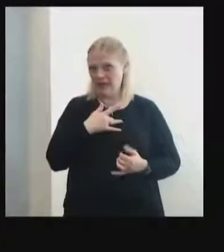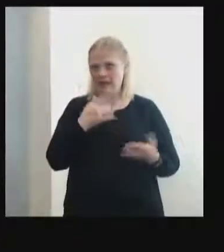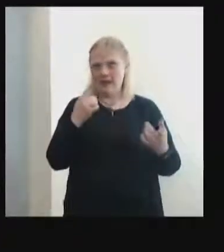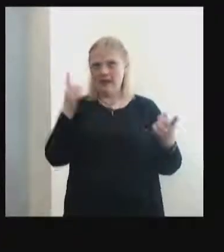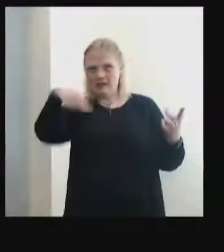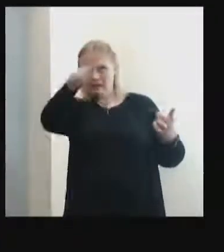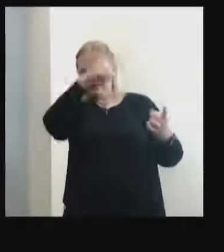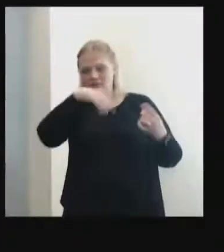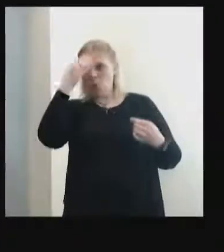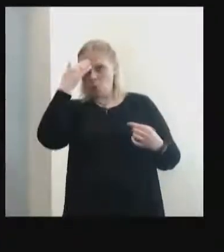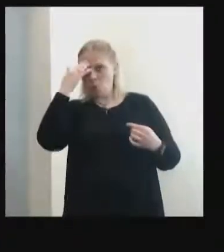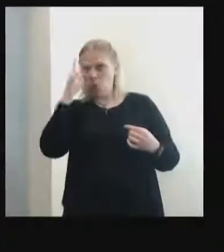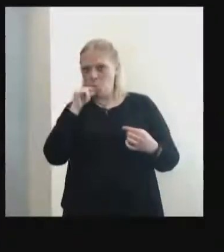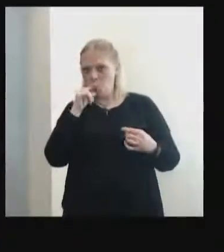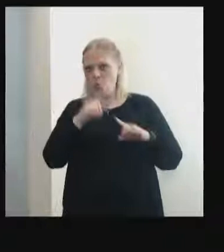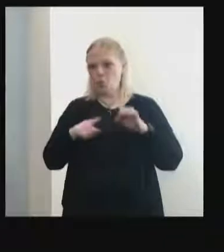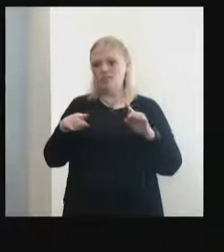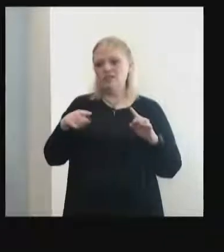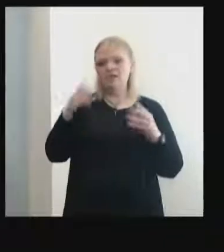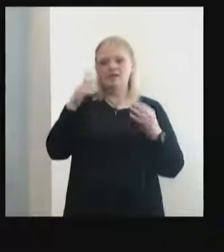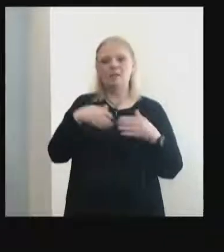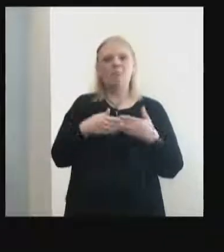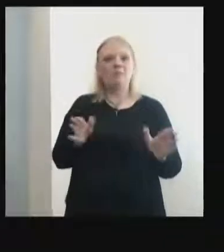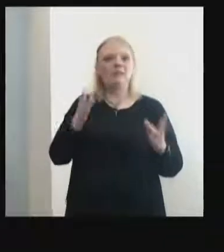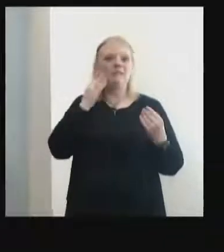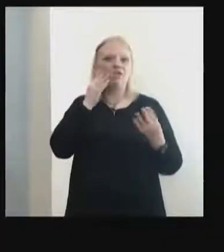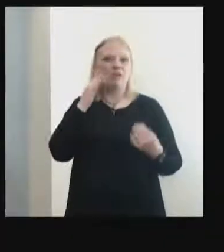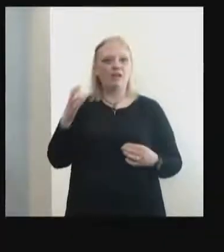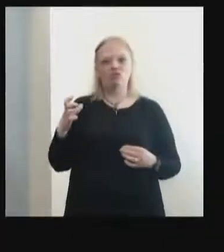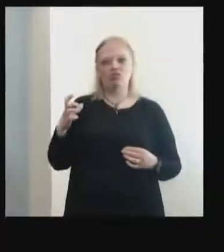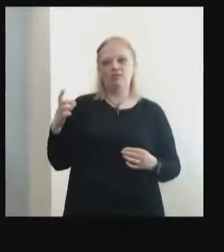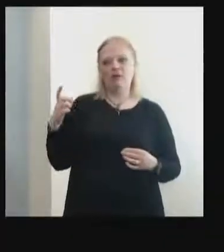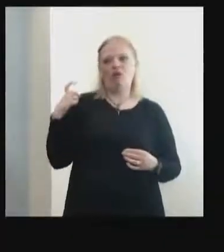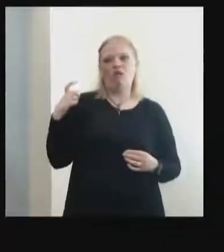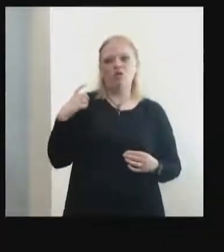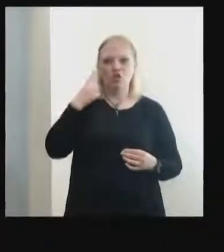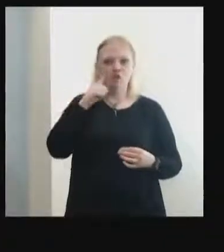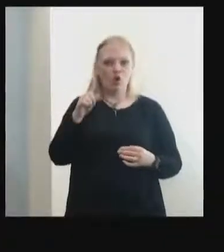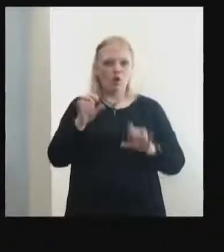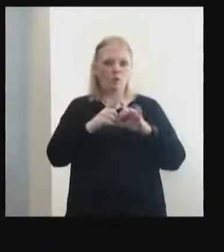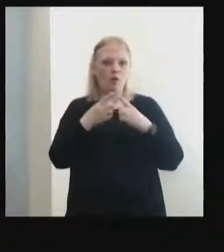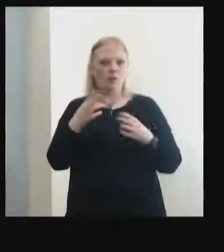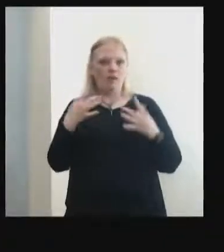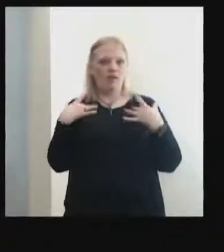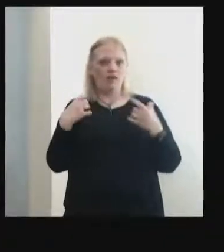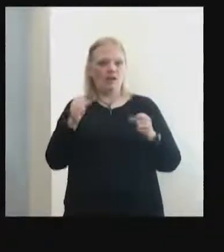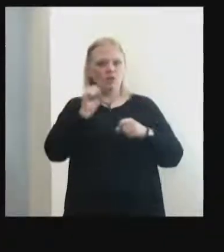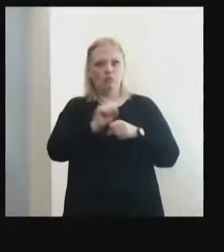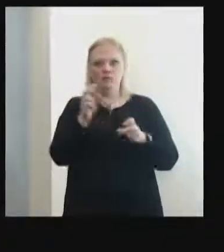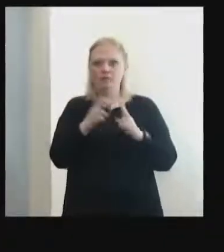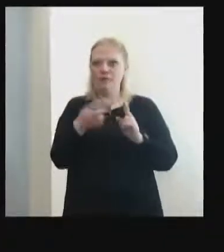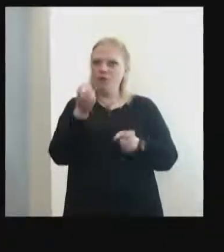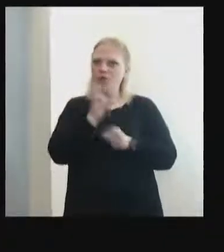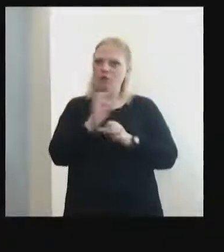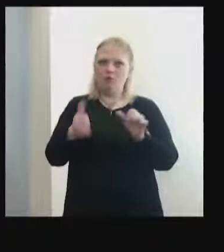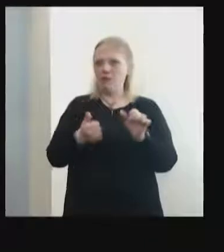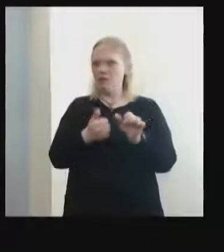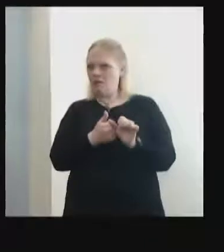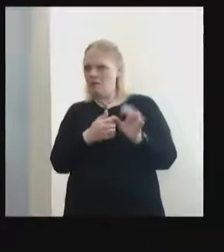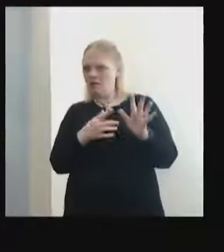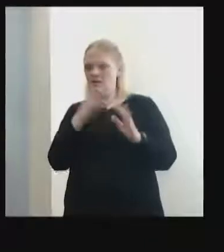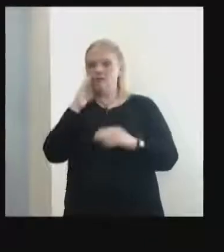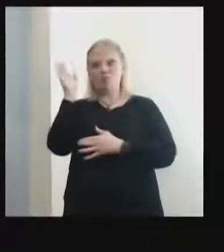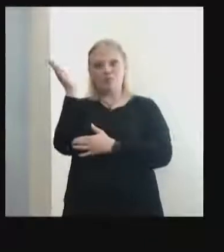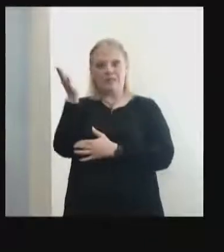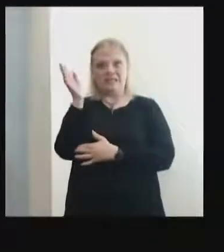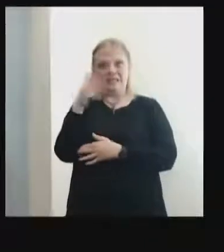know. She is the Public Information Officer for our Department of Health, and she's worked very hard behind the scenes. And the